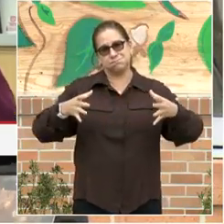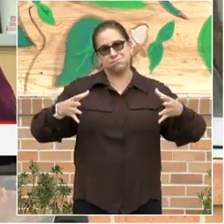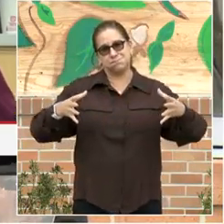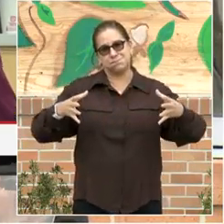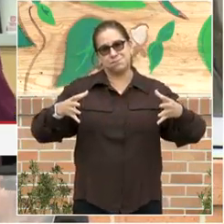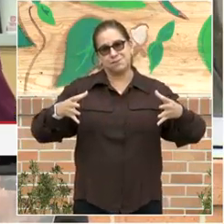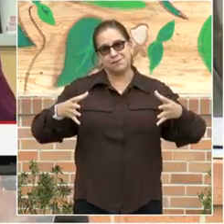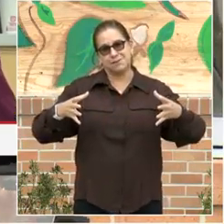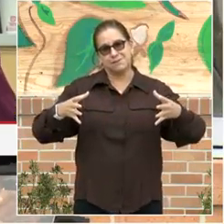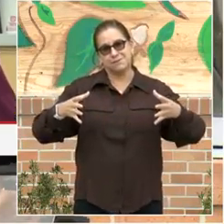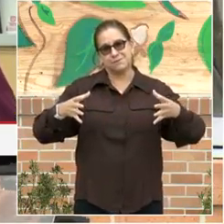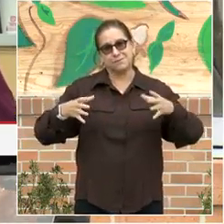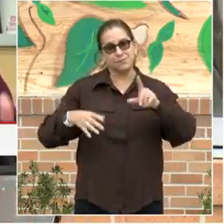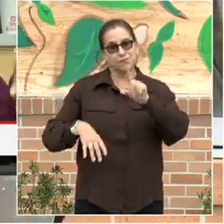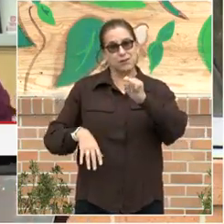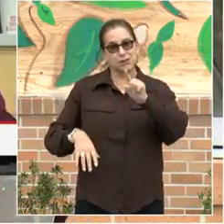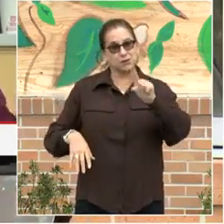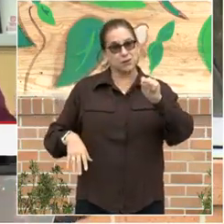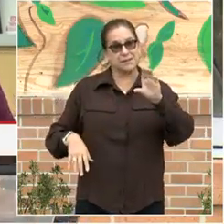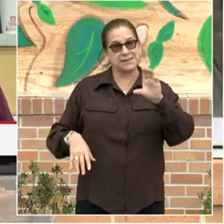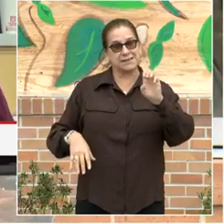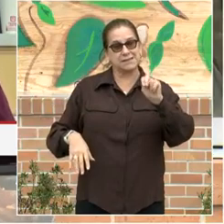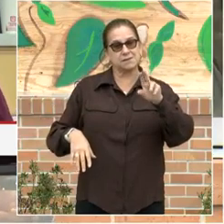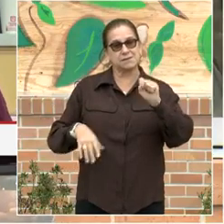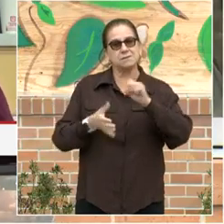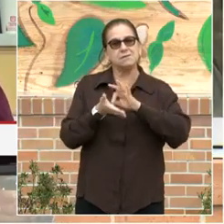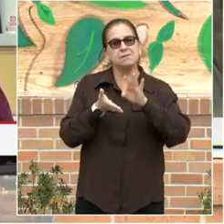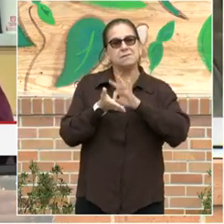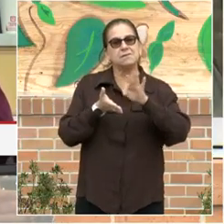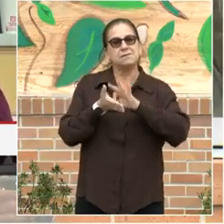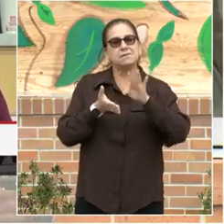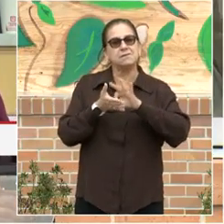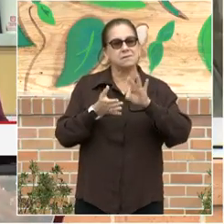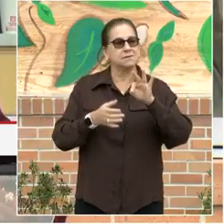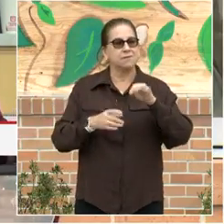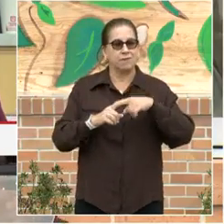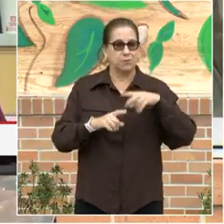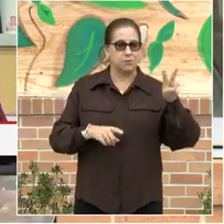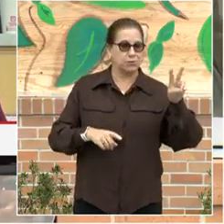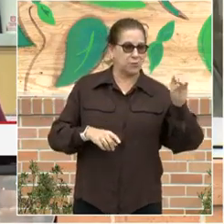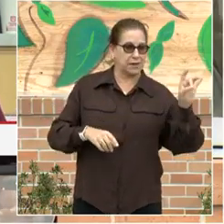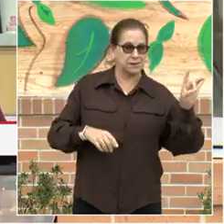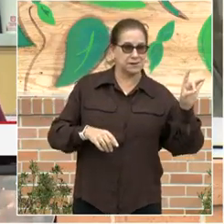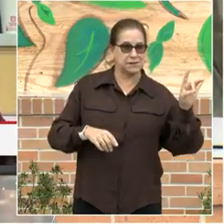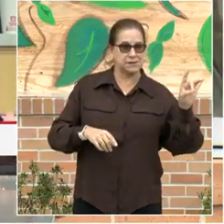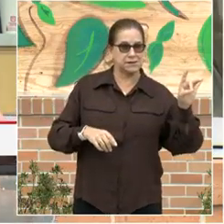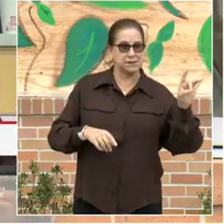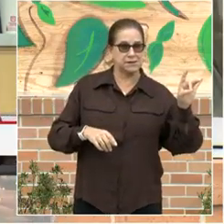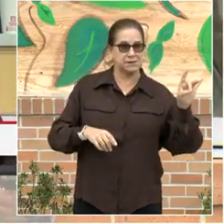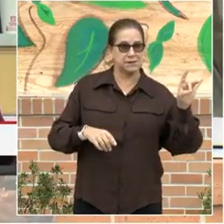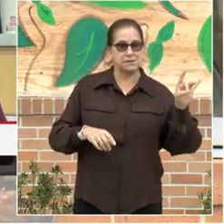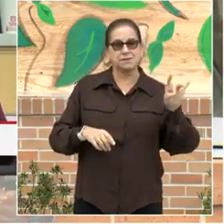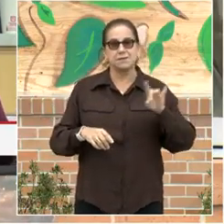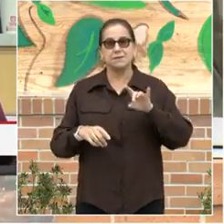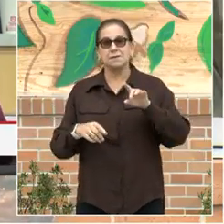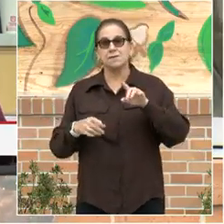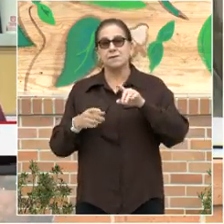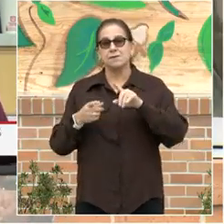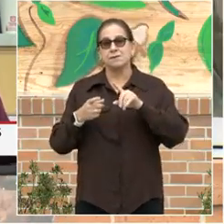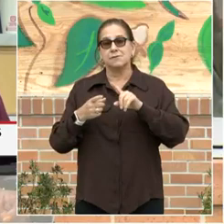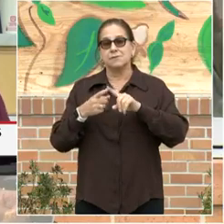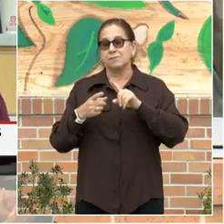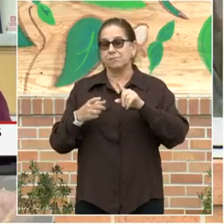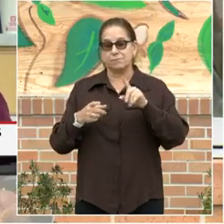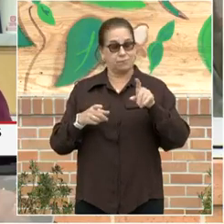census, in just 10 years, Ward 8 has grown from 71,000 to almost 79,000. And for 79,000